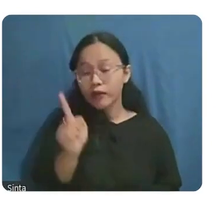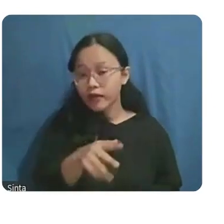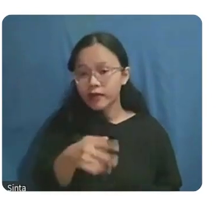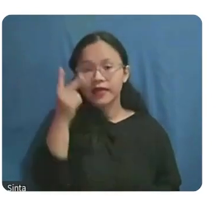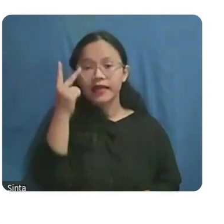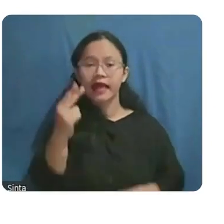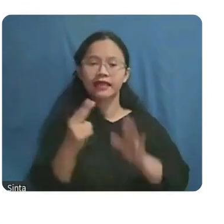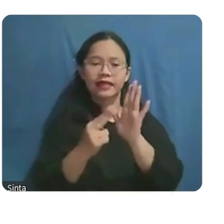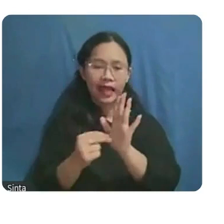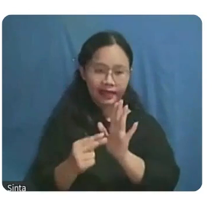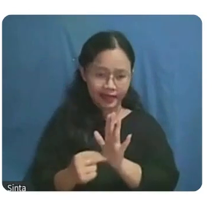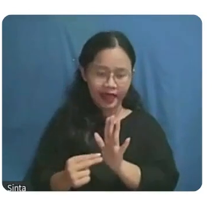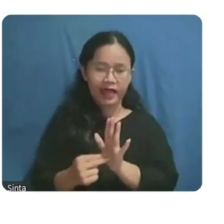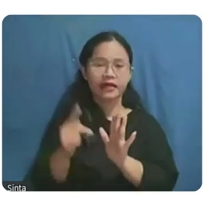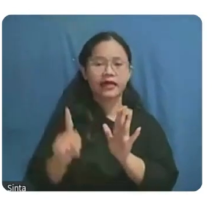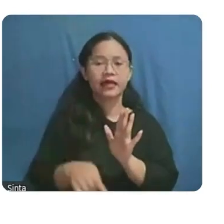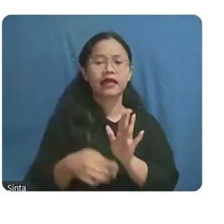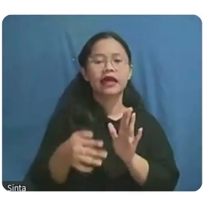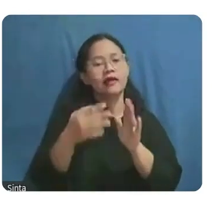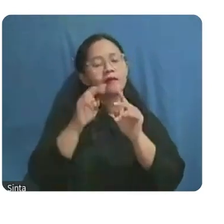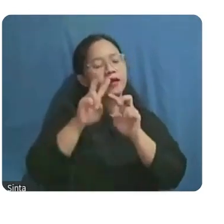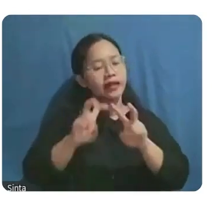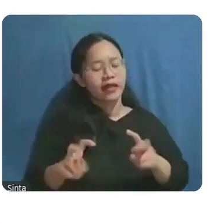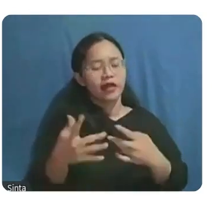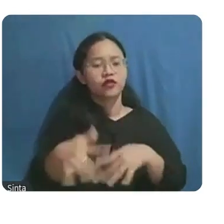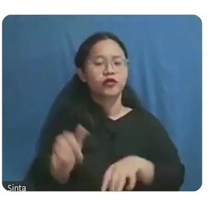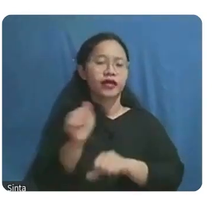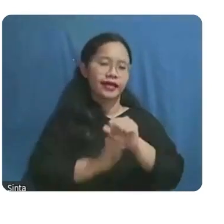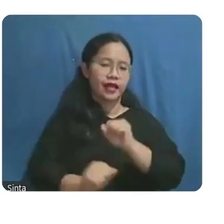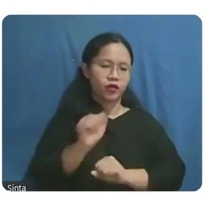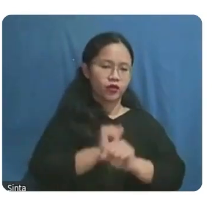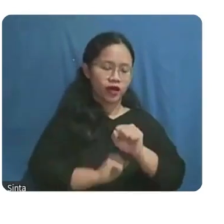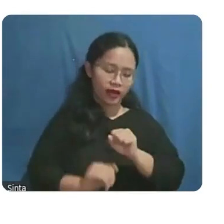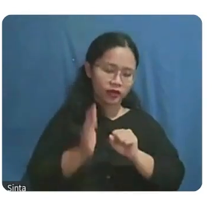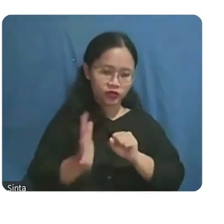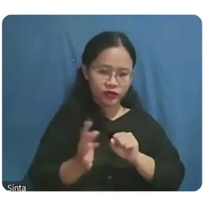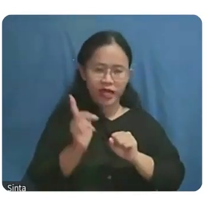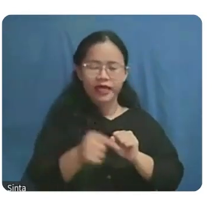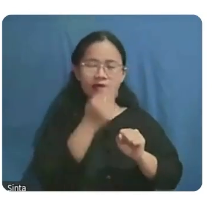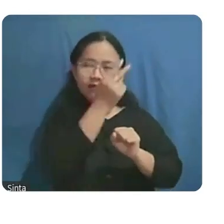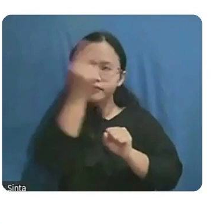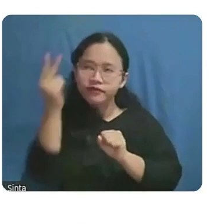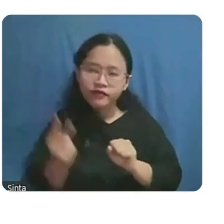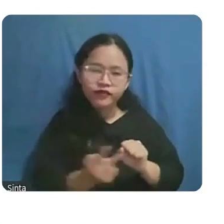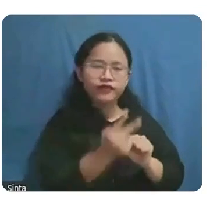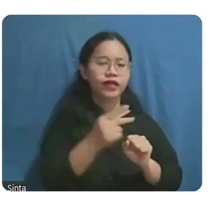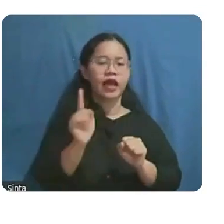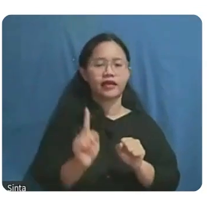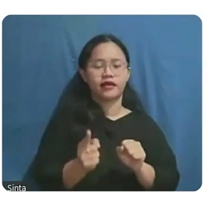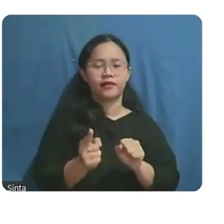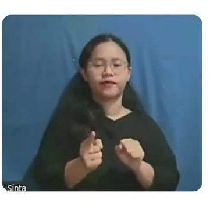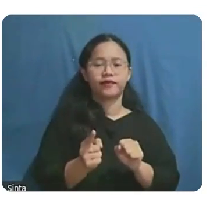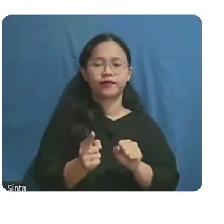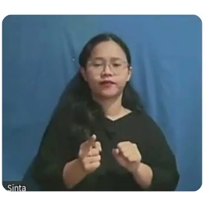PM2.5, with a safe limit in the 24 hours measurement rate is 25, and in the 1 year rate